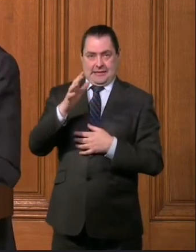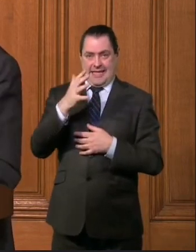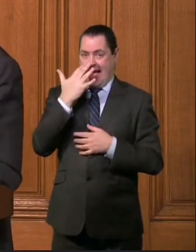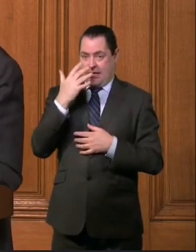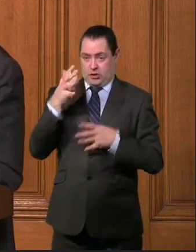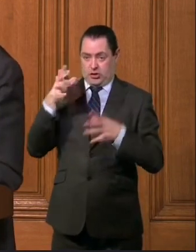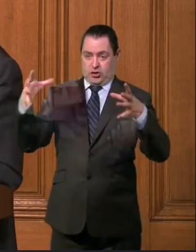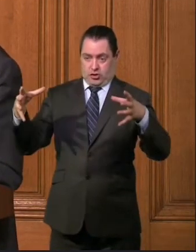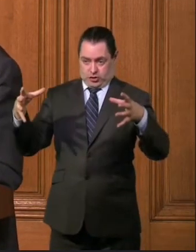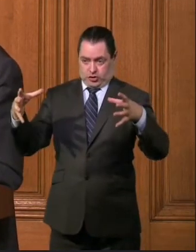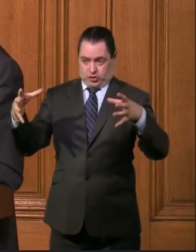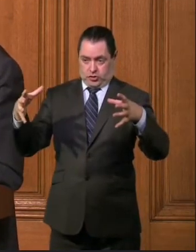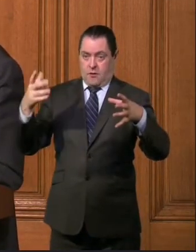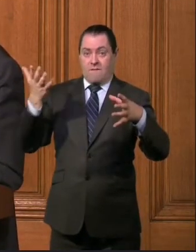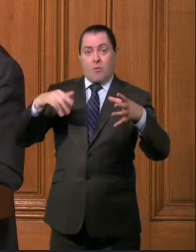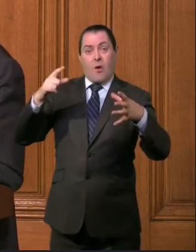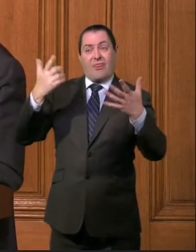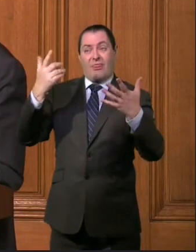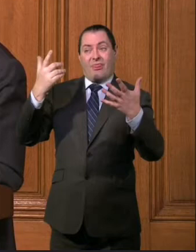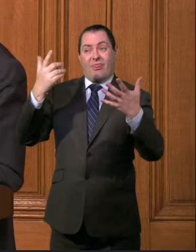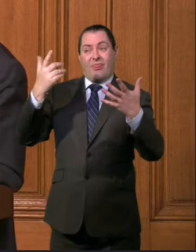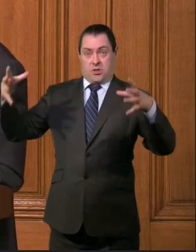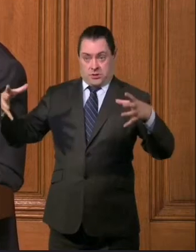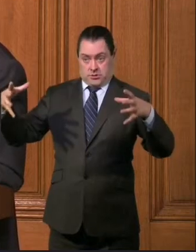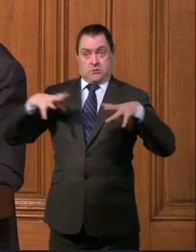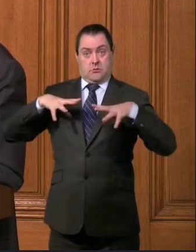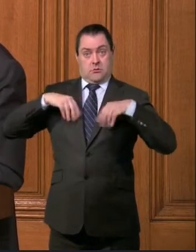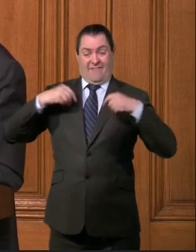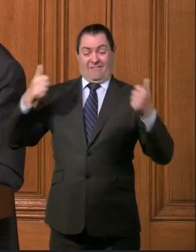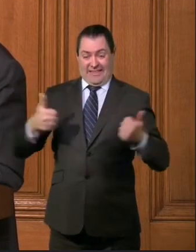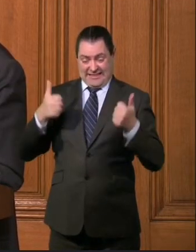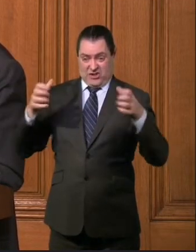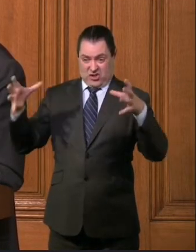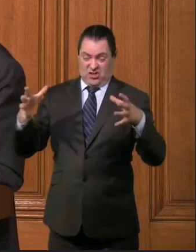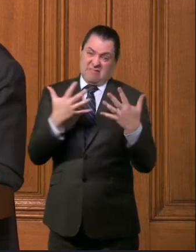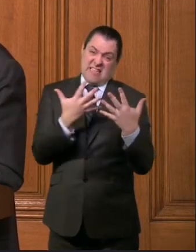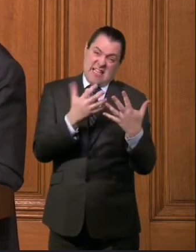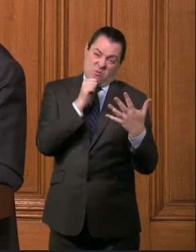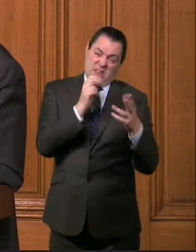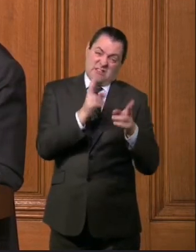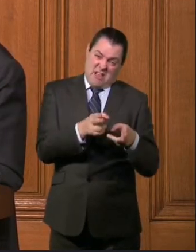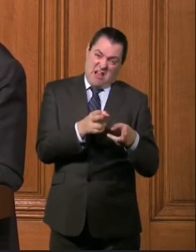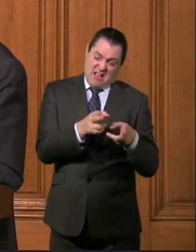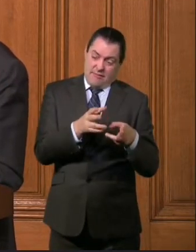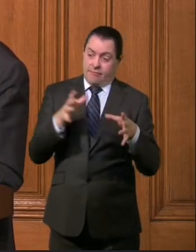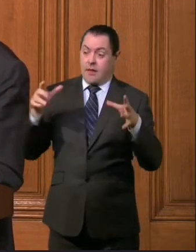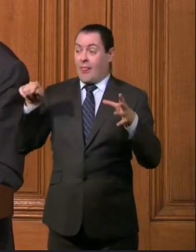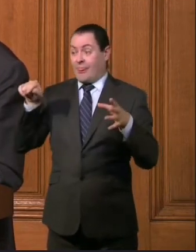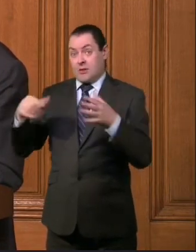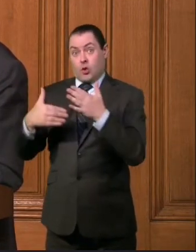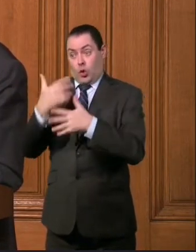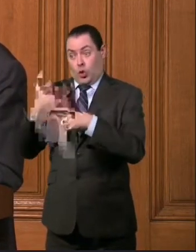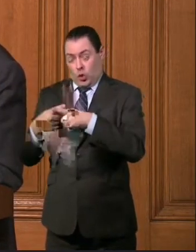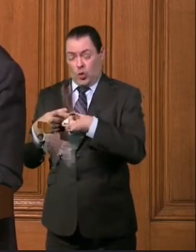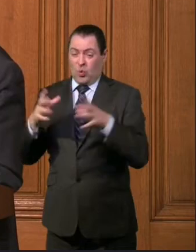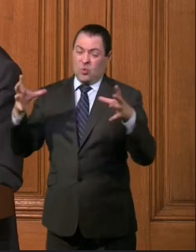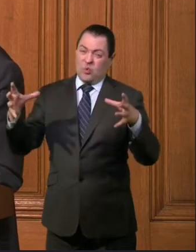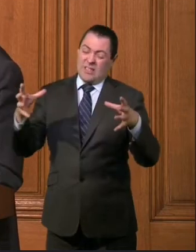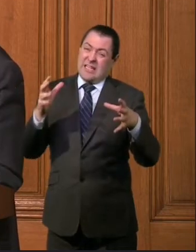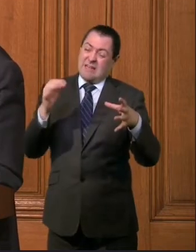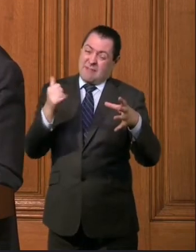of 1,000. That's a sort of figure. But there's a lot of uncertainty. There's a lot more work that needs to go on. I really urge against